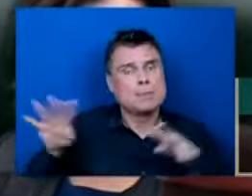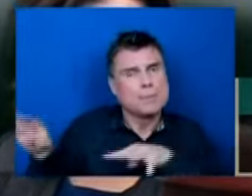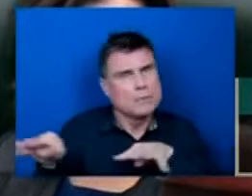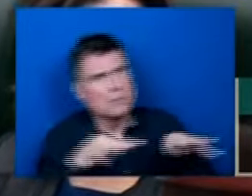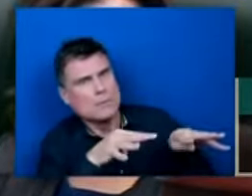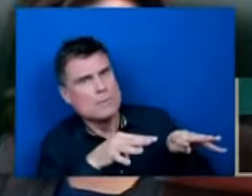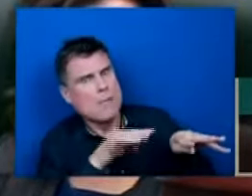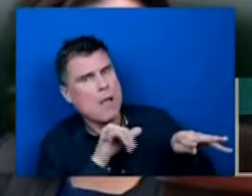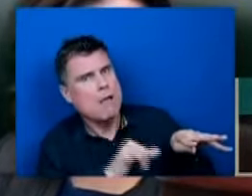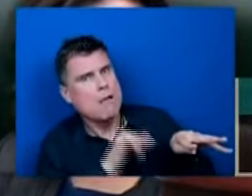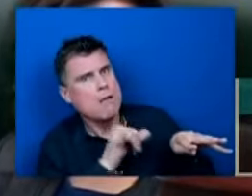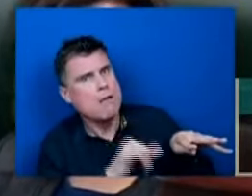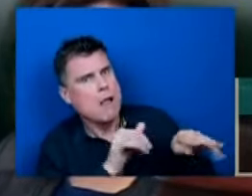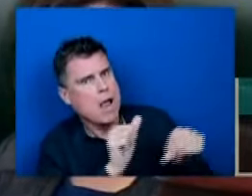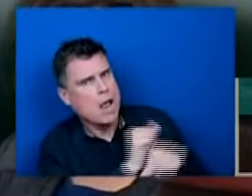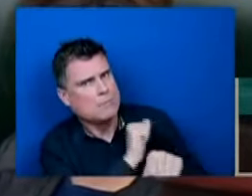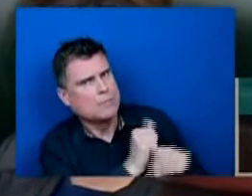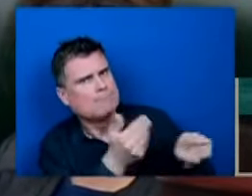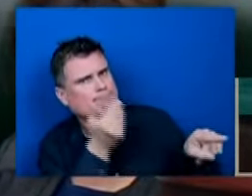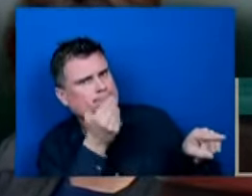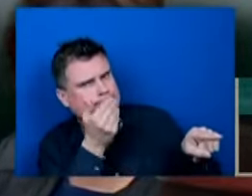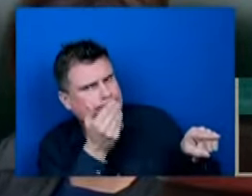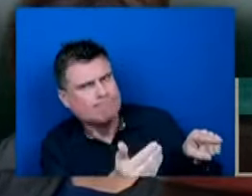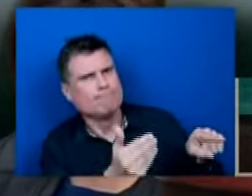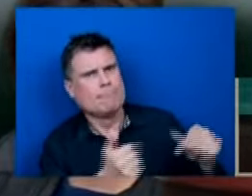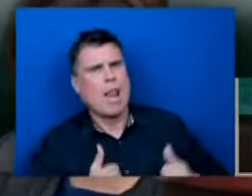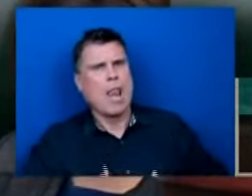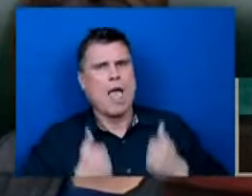It will be us. It will be Alberta.